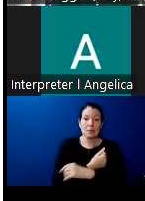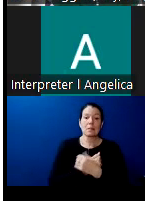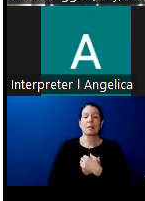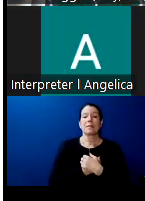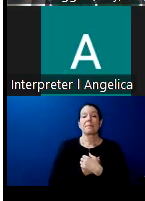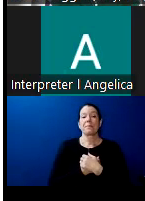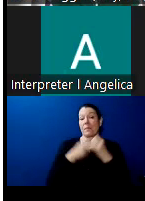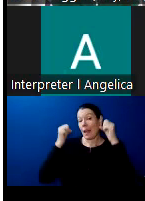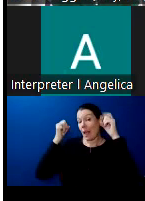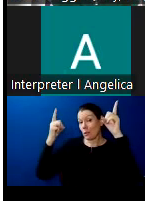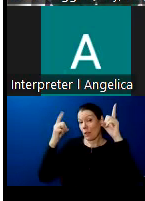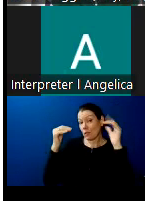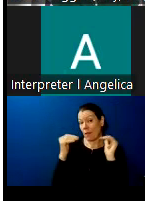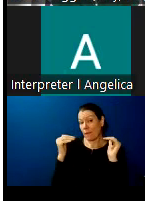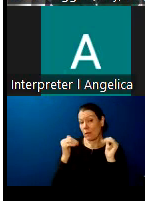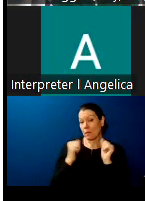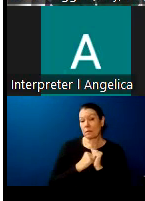and education level.